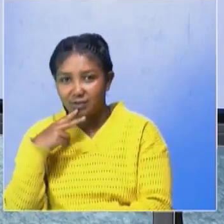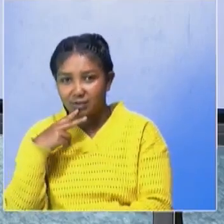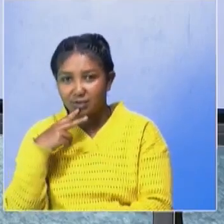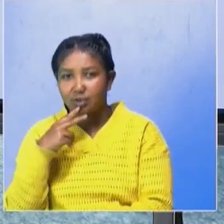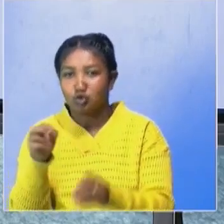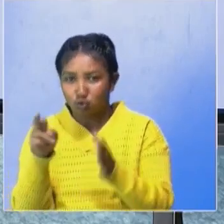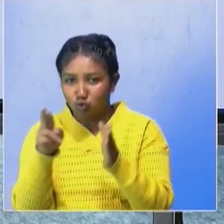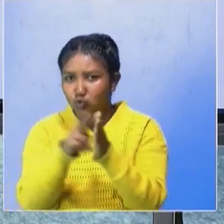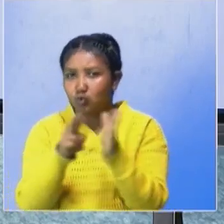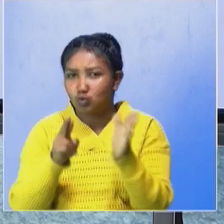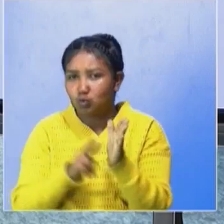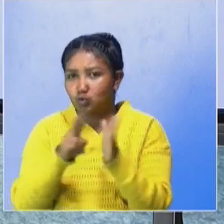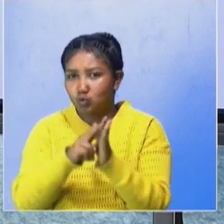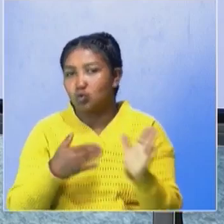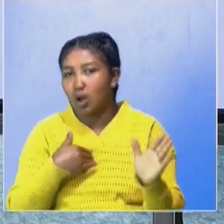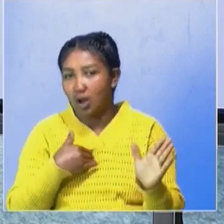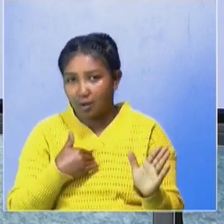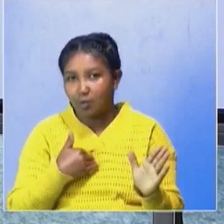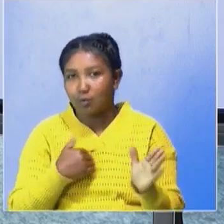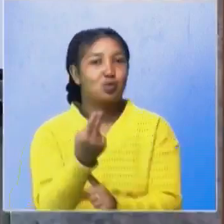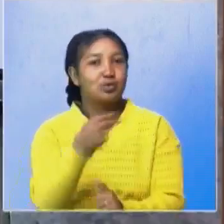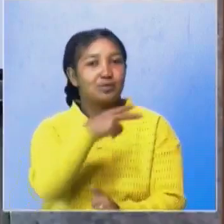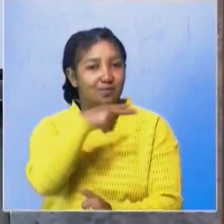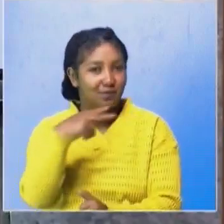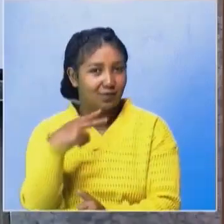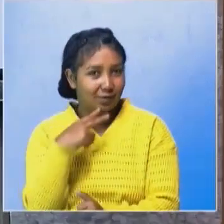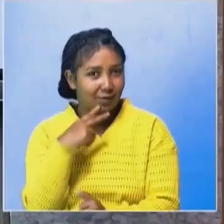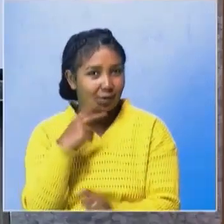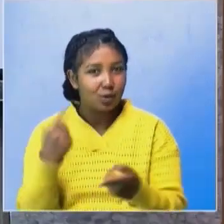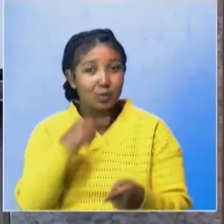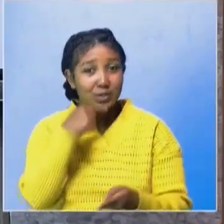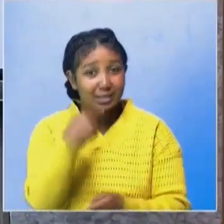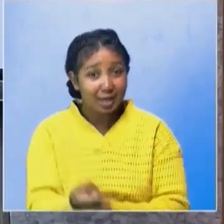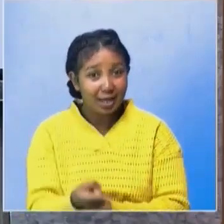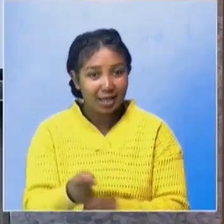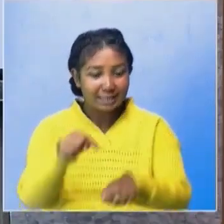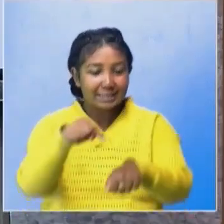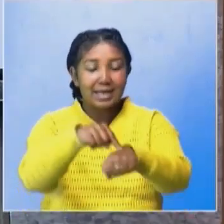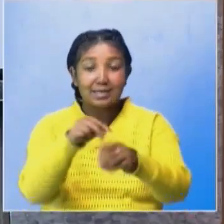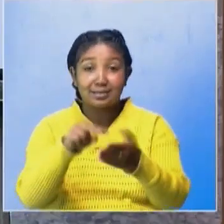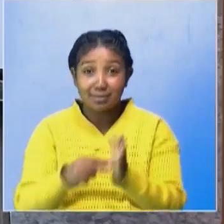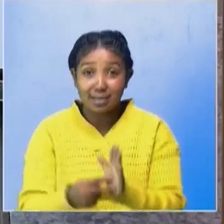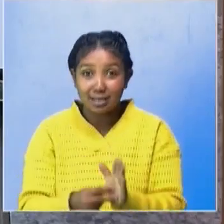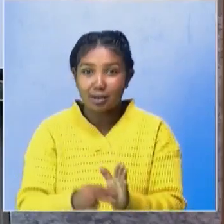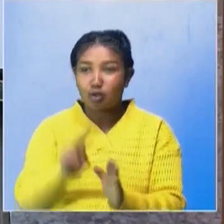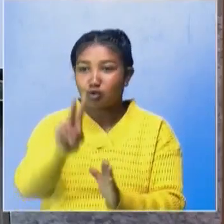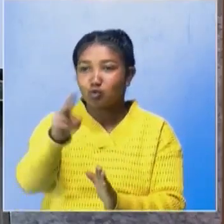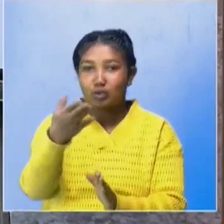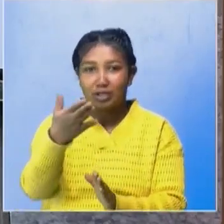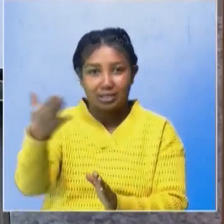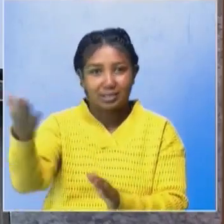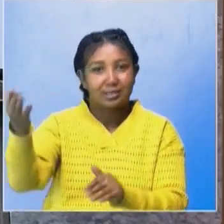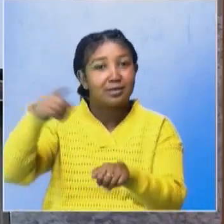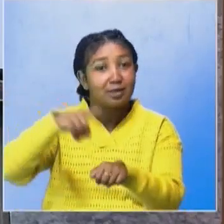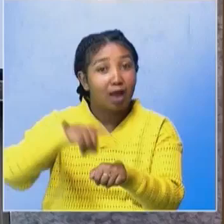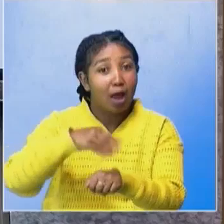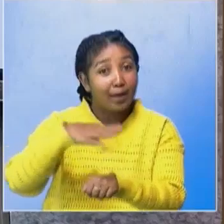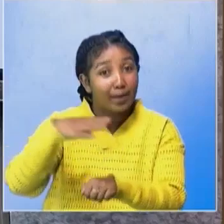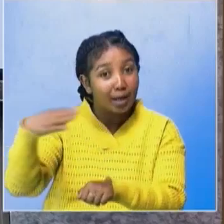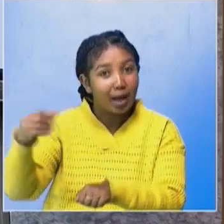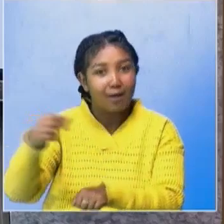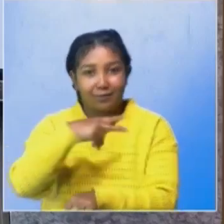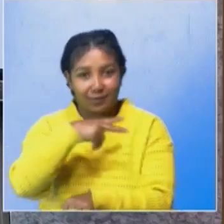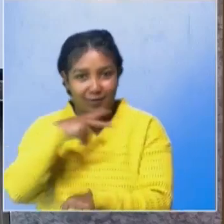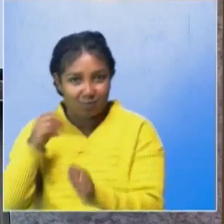rule and we will discuss about that. So when we said tenses, there are two things, the time and